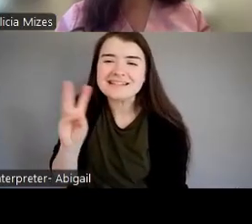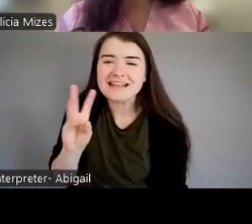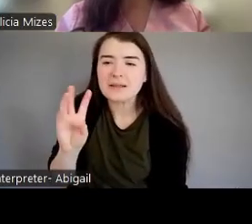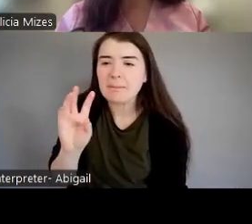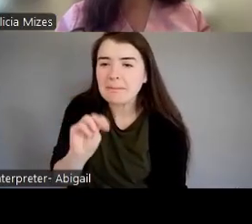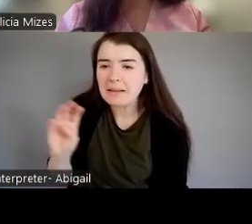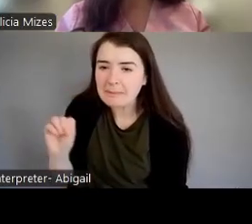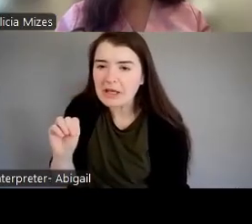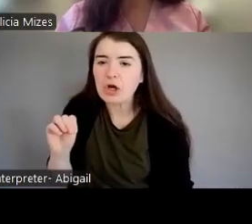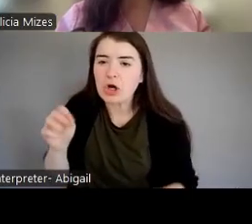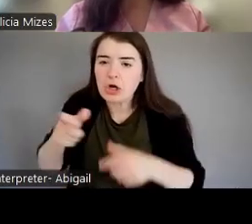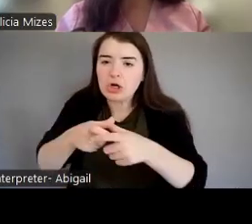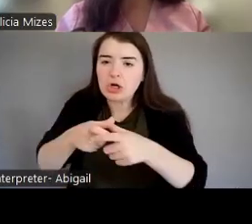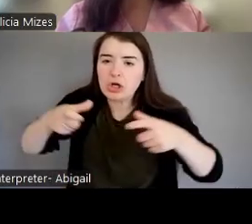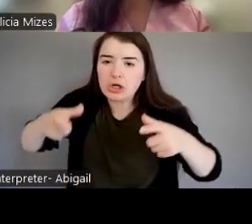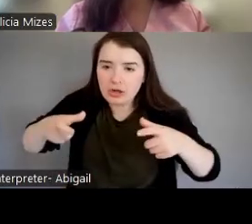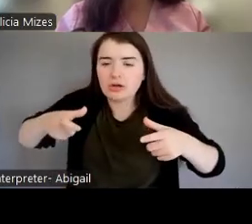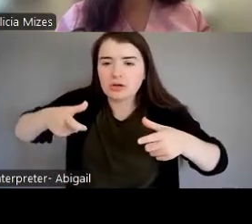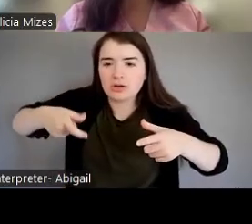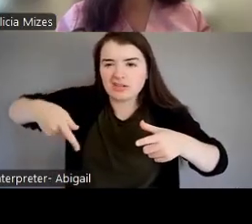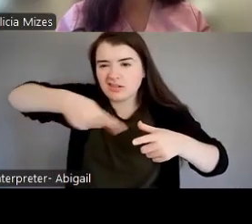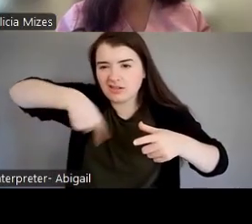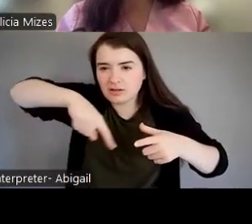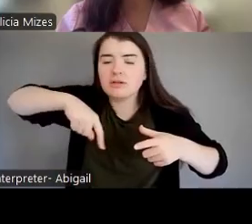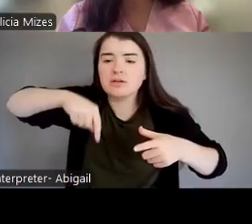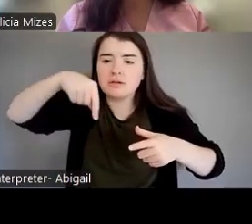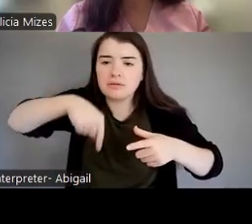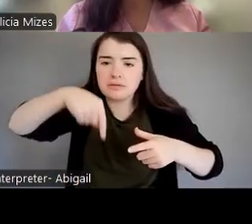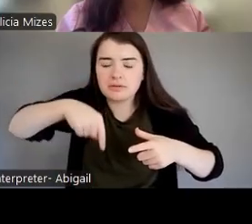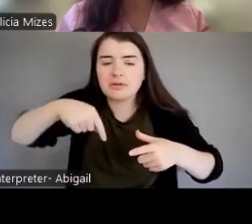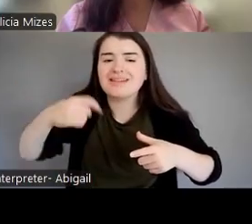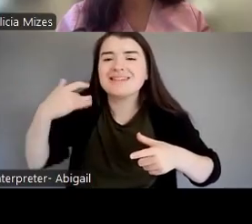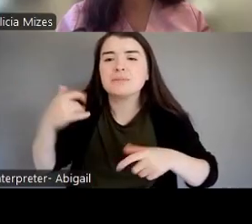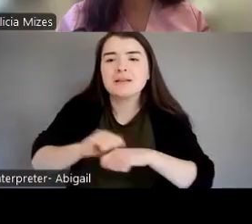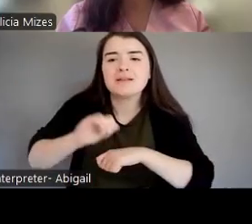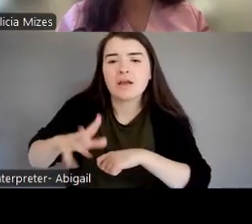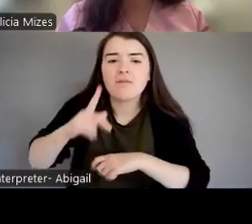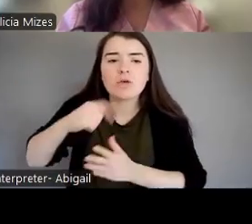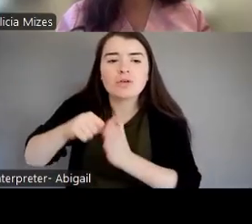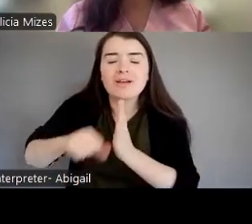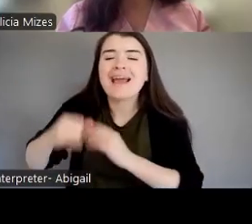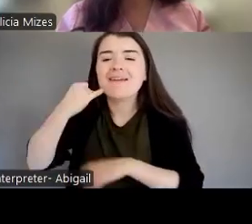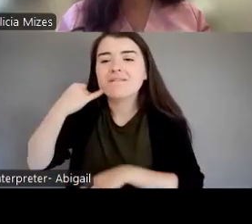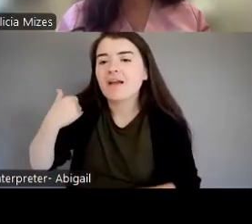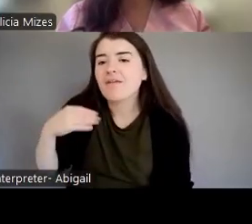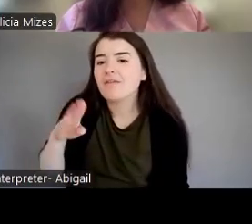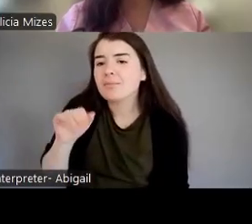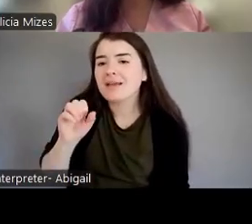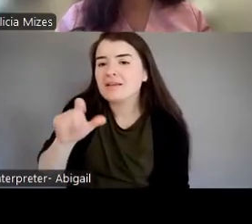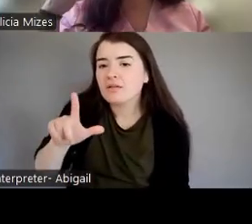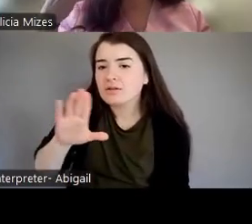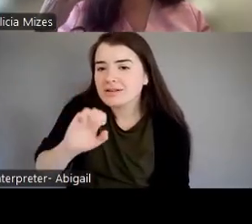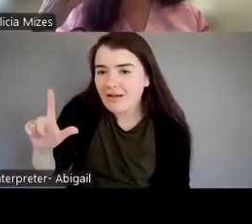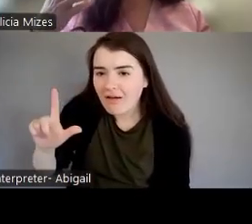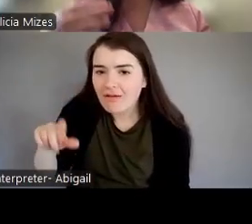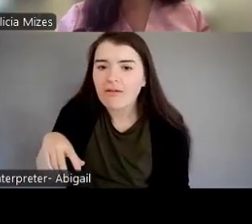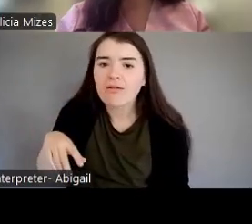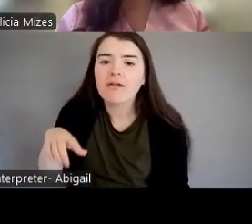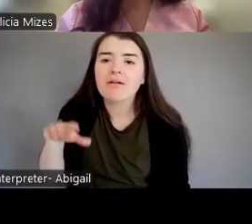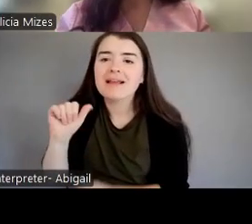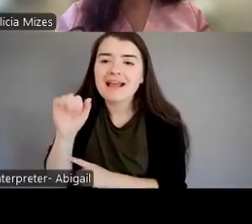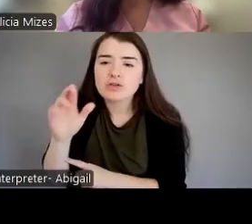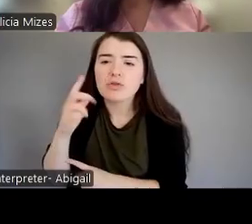some cases, we send patients to Mohs surgery. This tends to be if you have basal cell skin cancer, again, on those very important areas like your